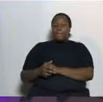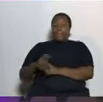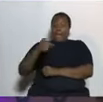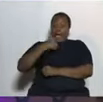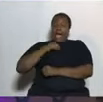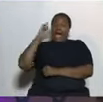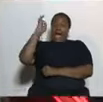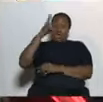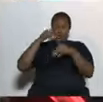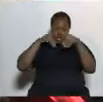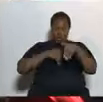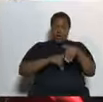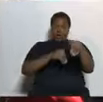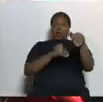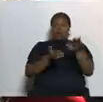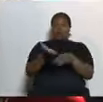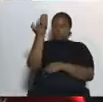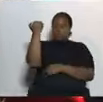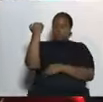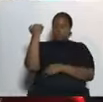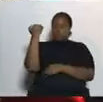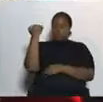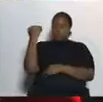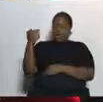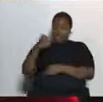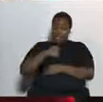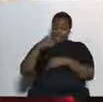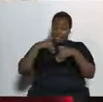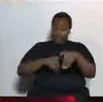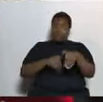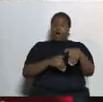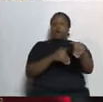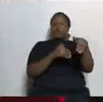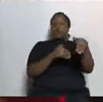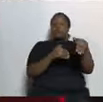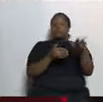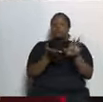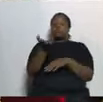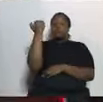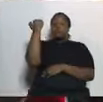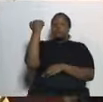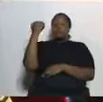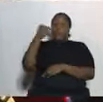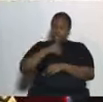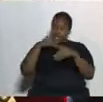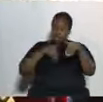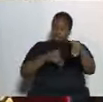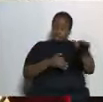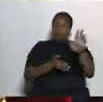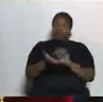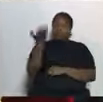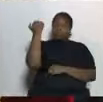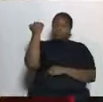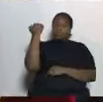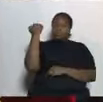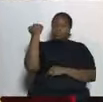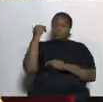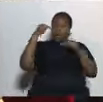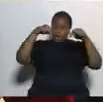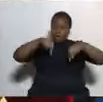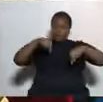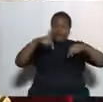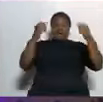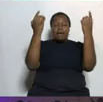I will follow. I will follow. I will follow.